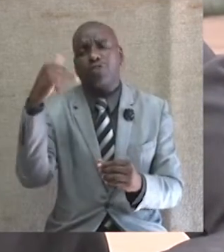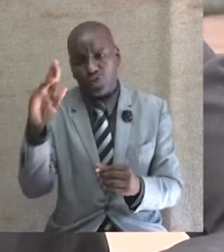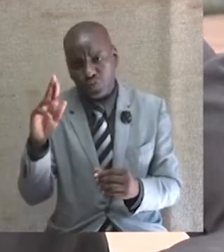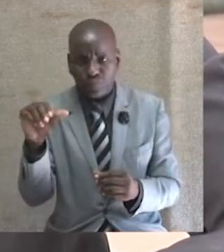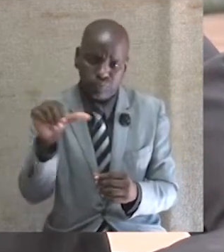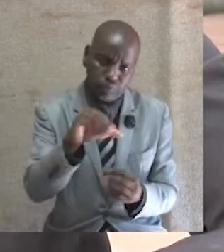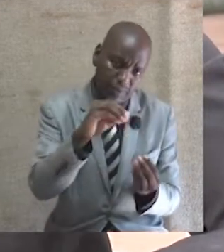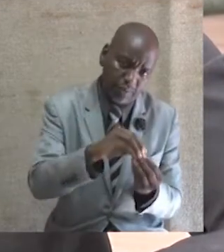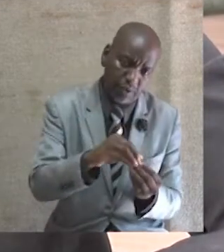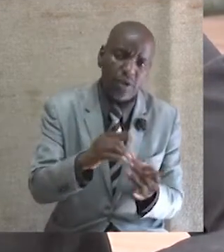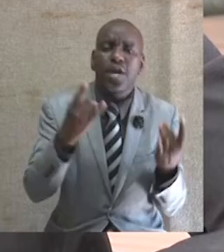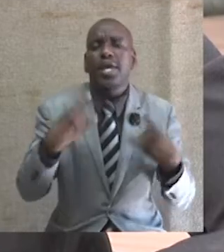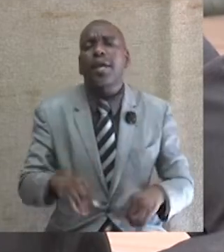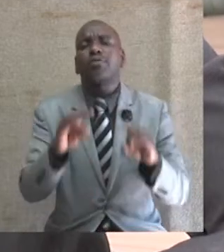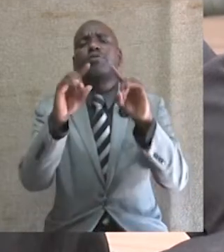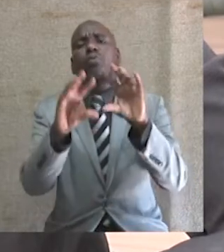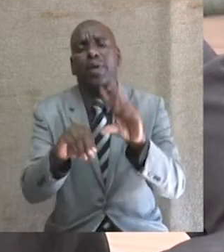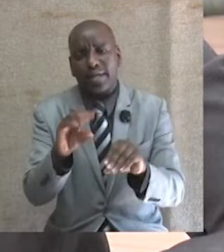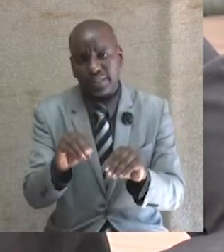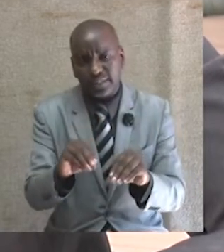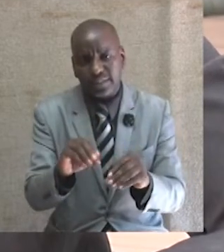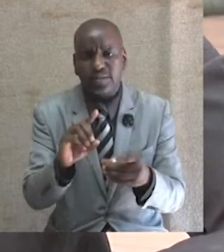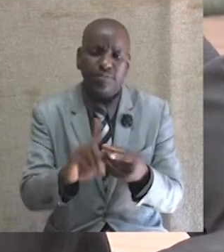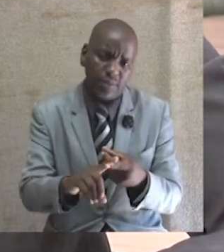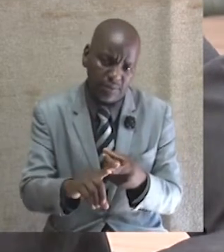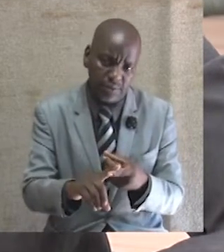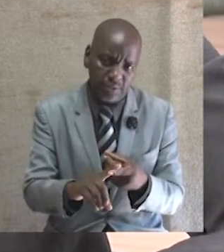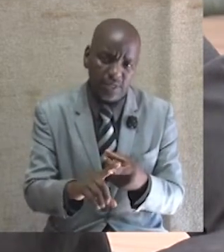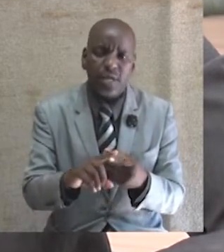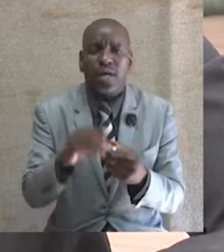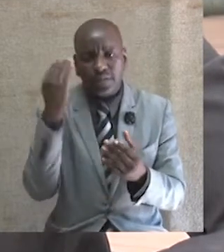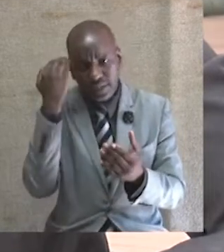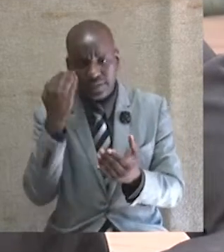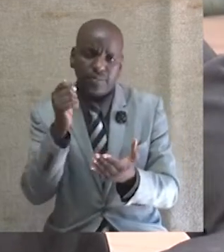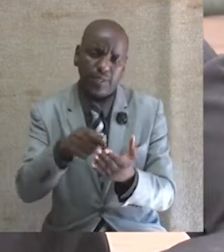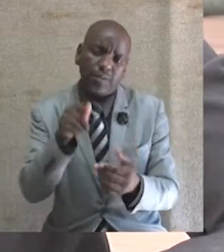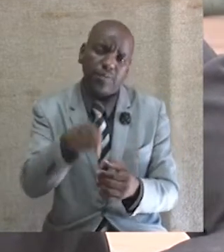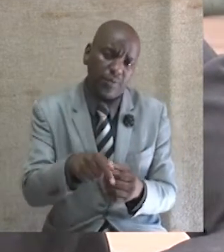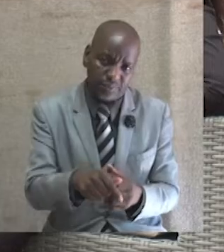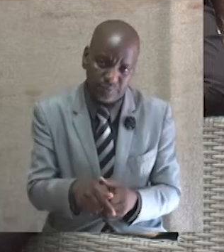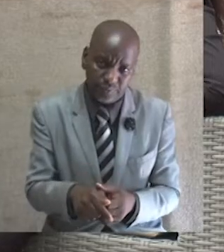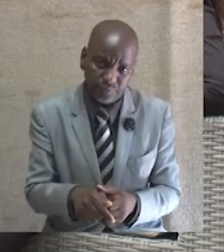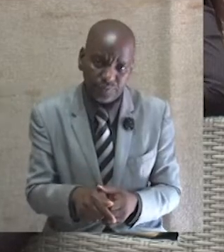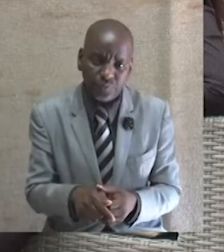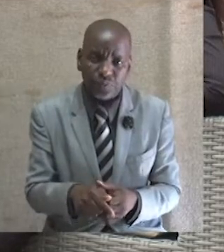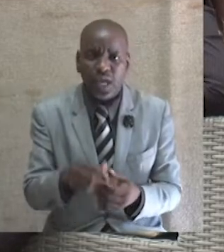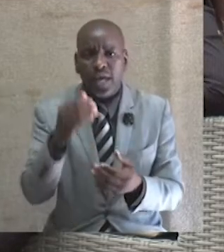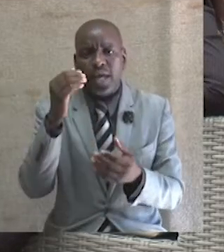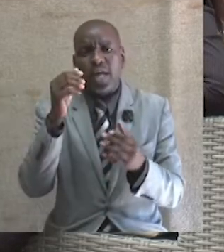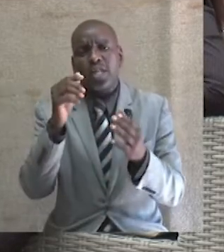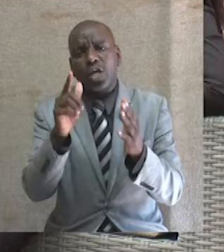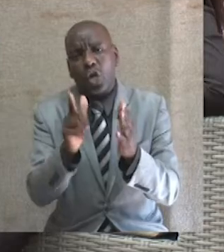victim-friendly unit. We include the health personnel, and we also include the legal representatives.